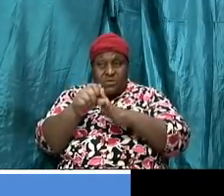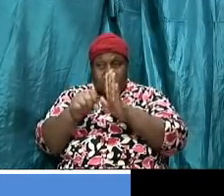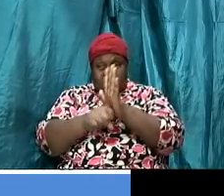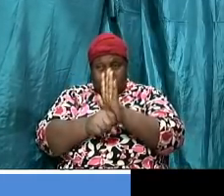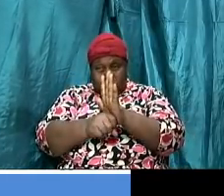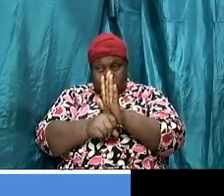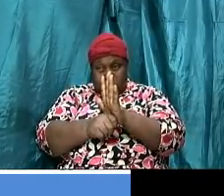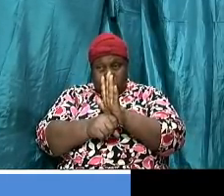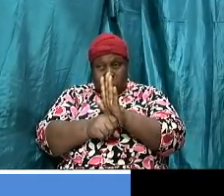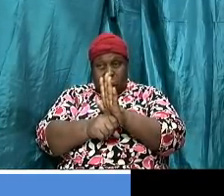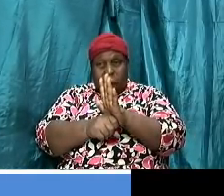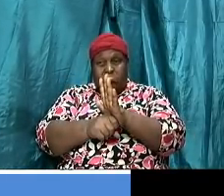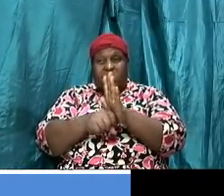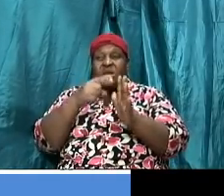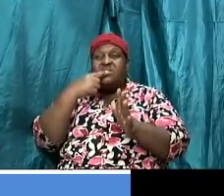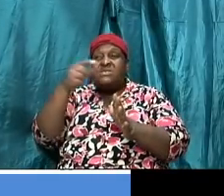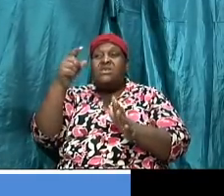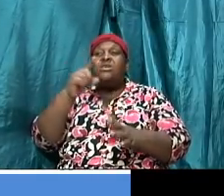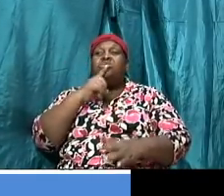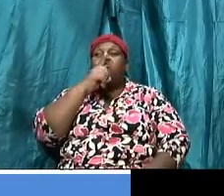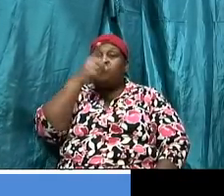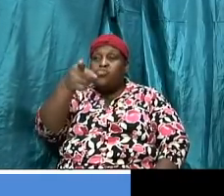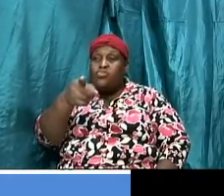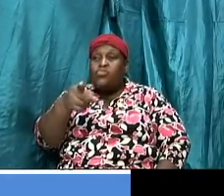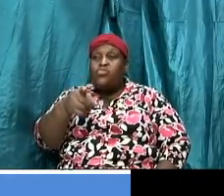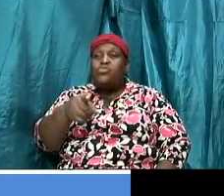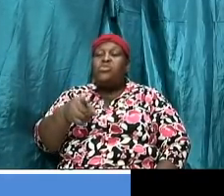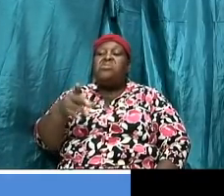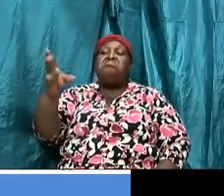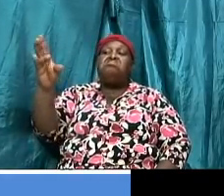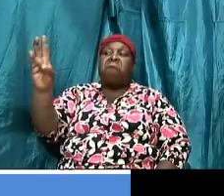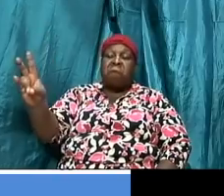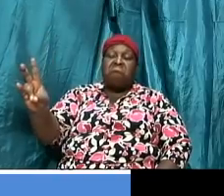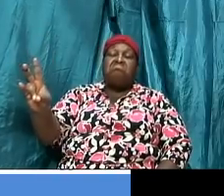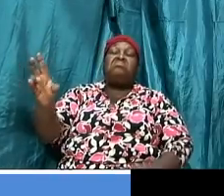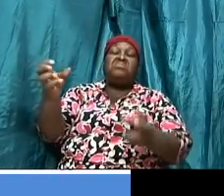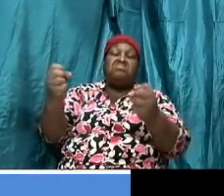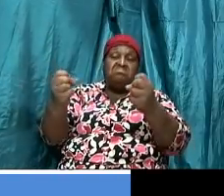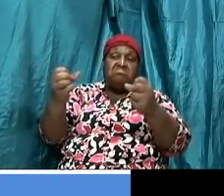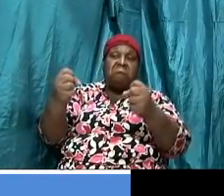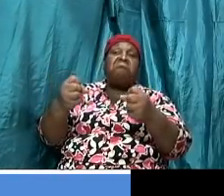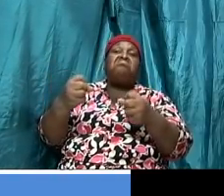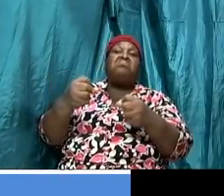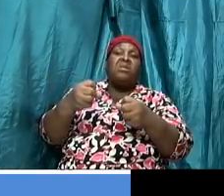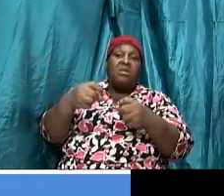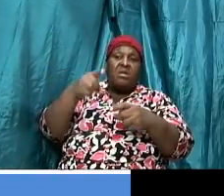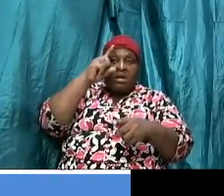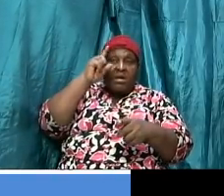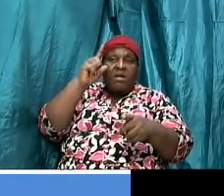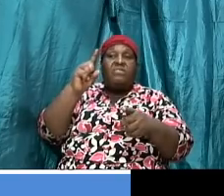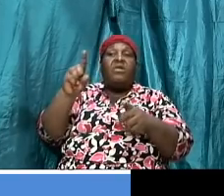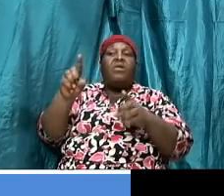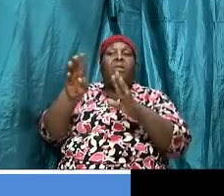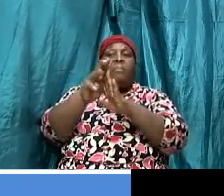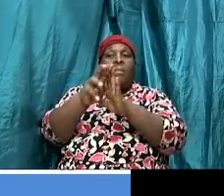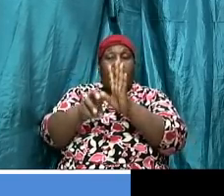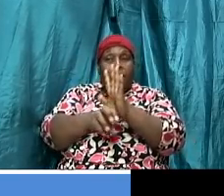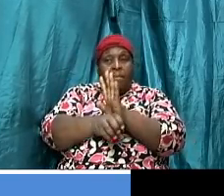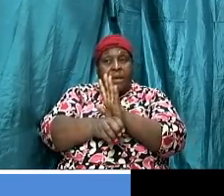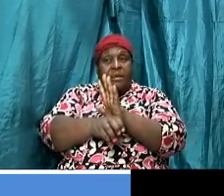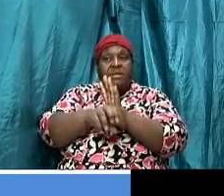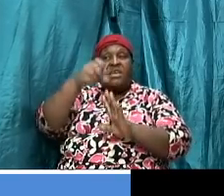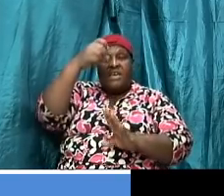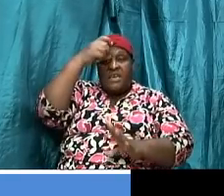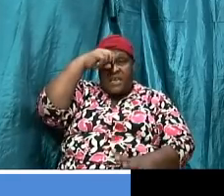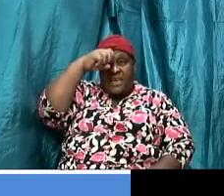this truth first, that the Sabbath was simply a sign of the covenant. In Exodus chapter 31,